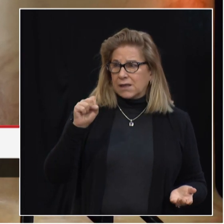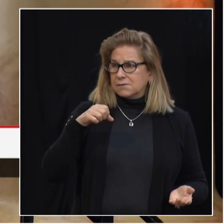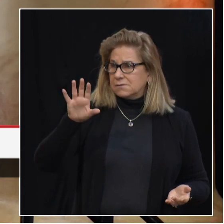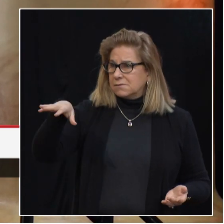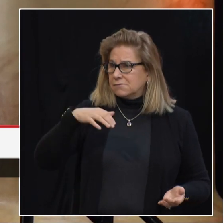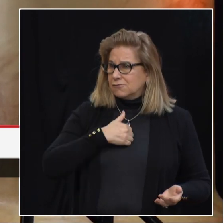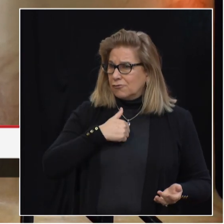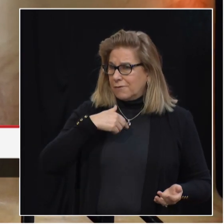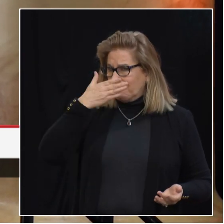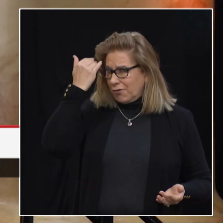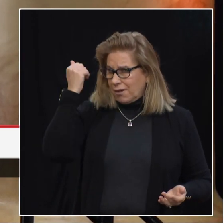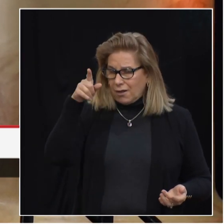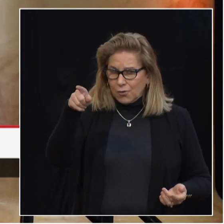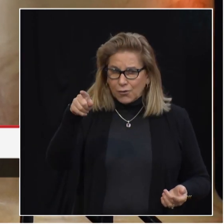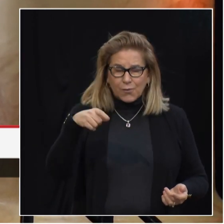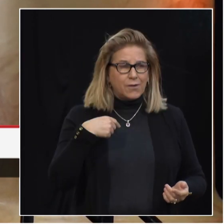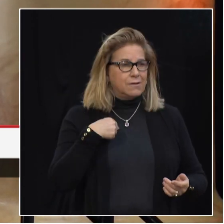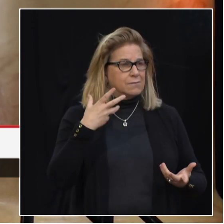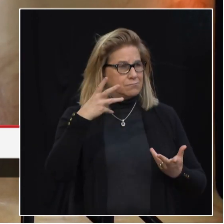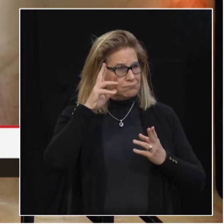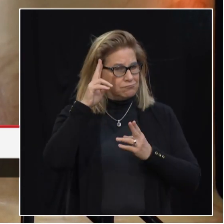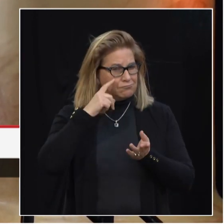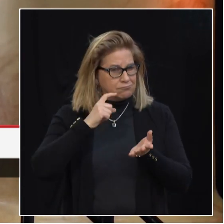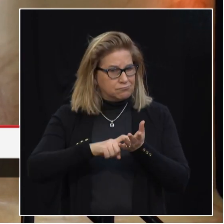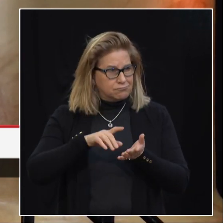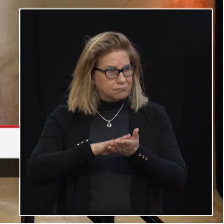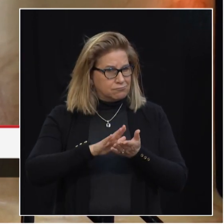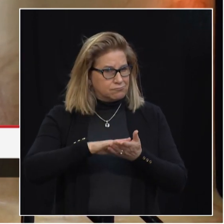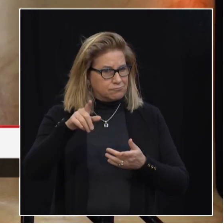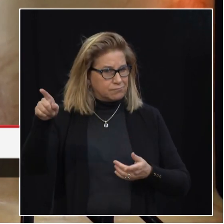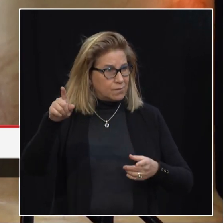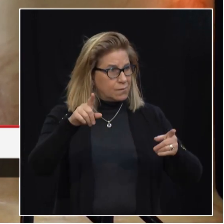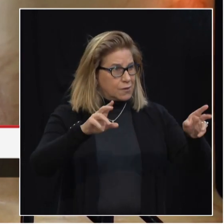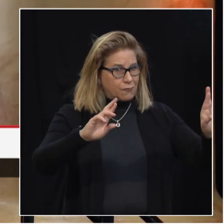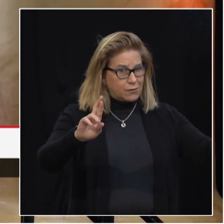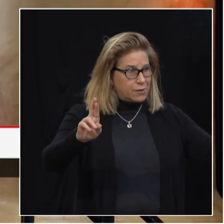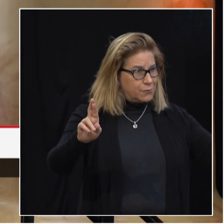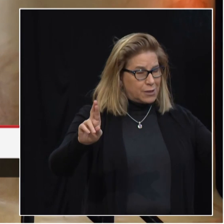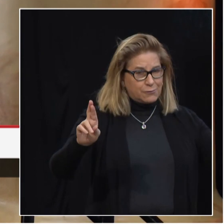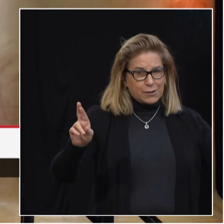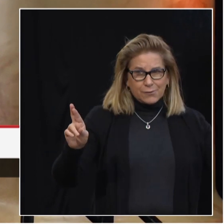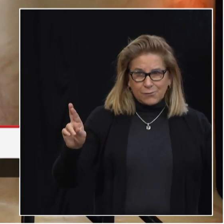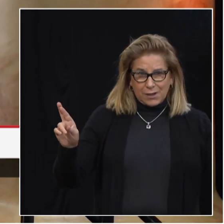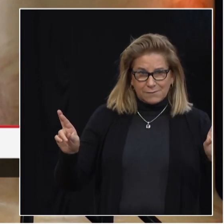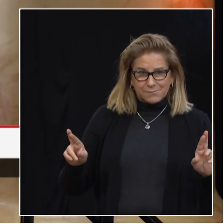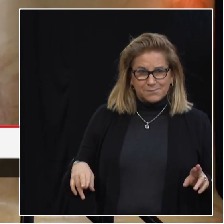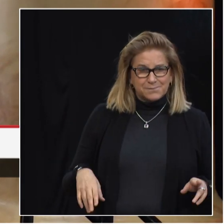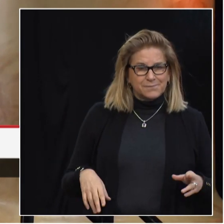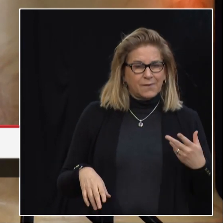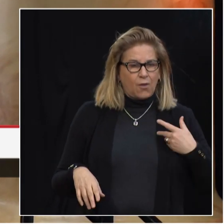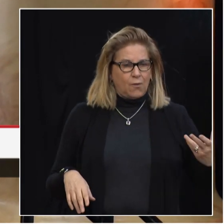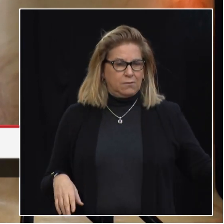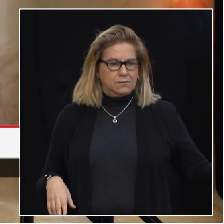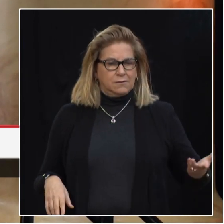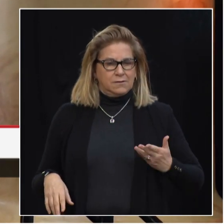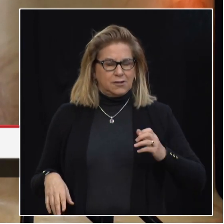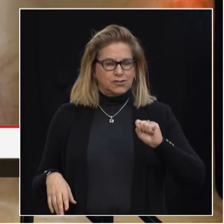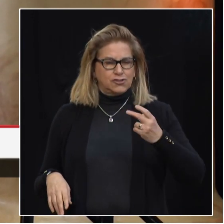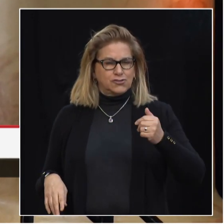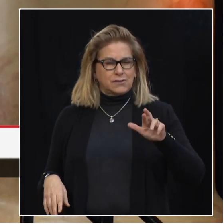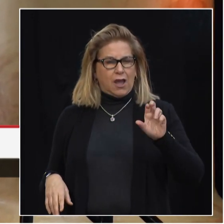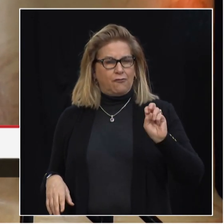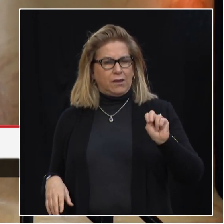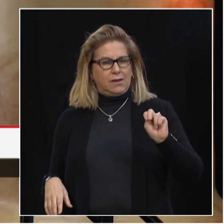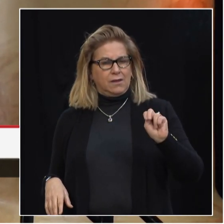So are you with me with that? Fantastic. So with that, I want to introduce Sharon Carney from DMPED, who's going to go